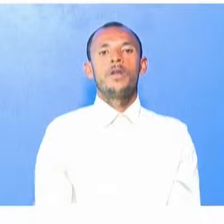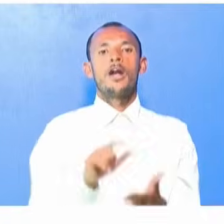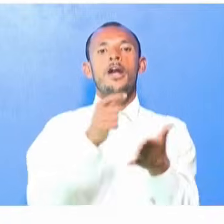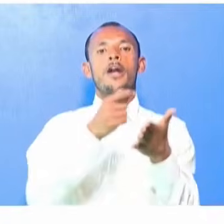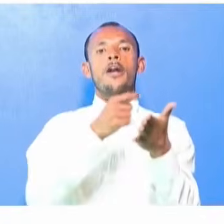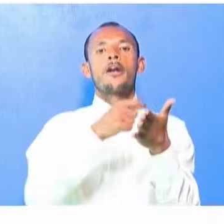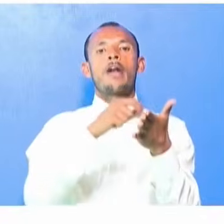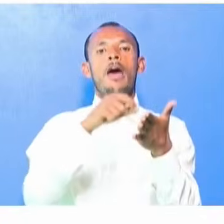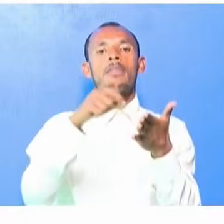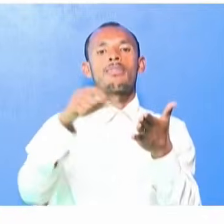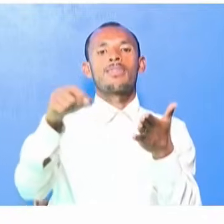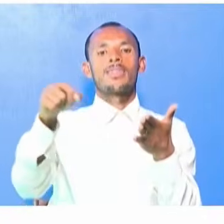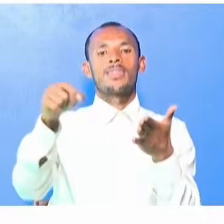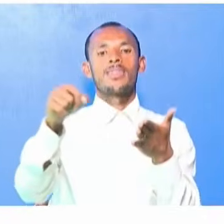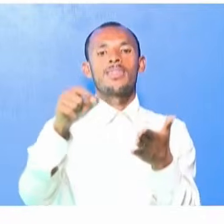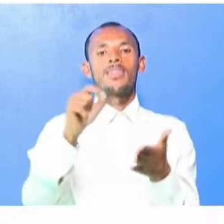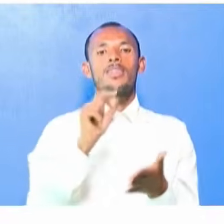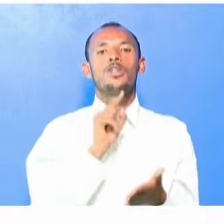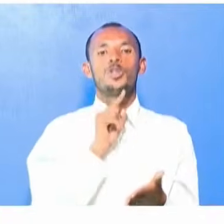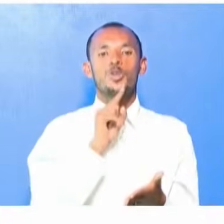Write true